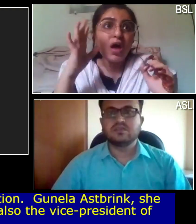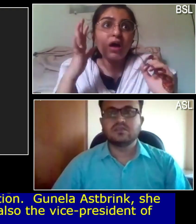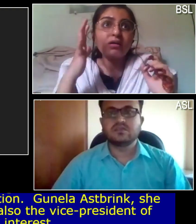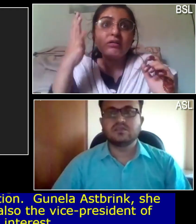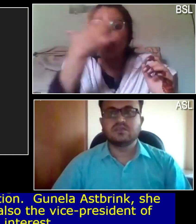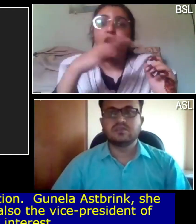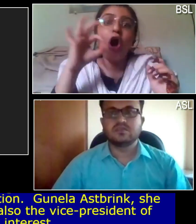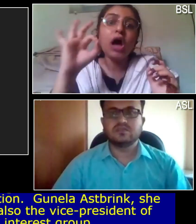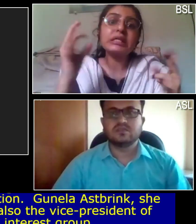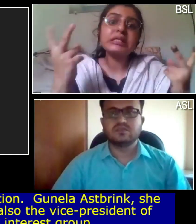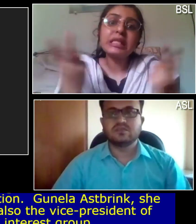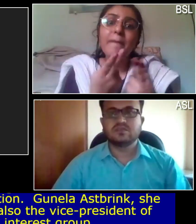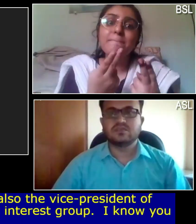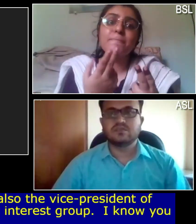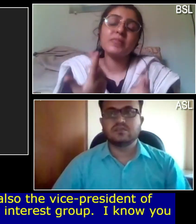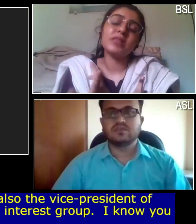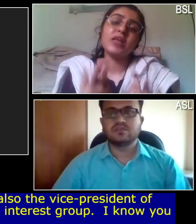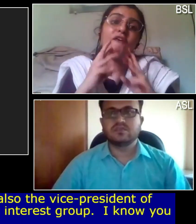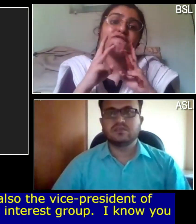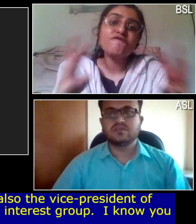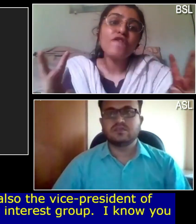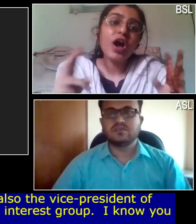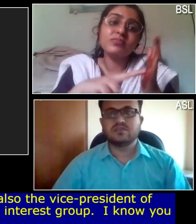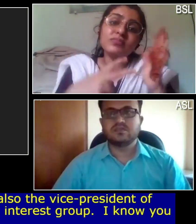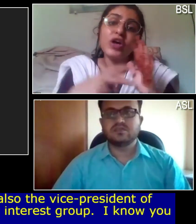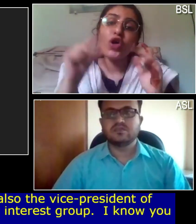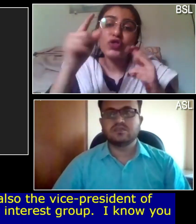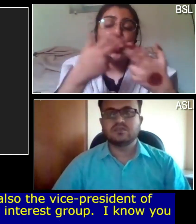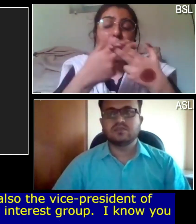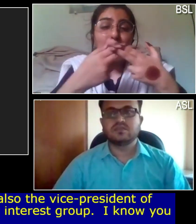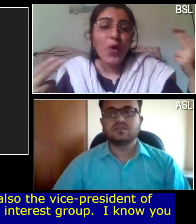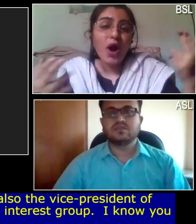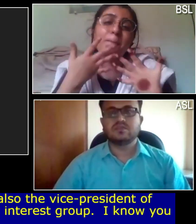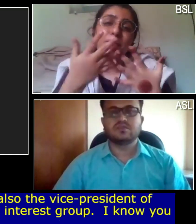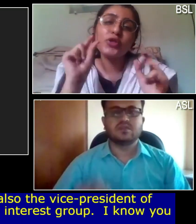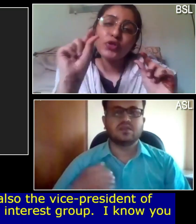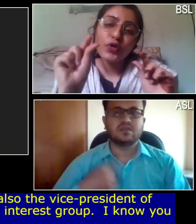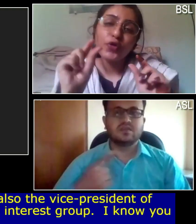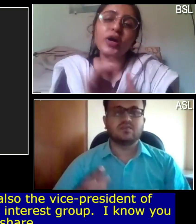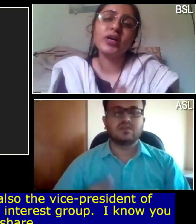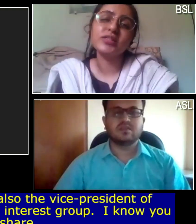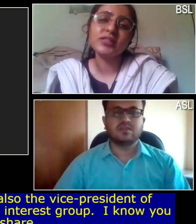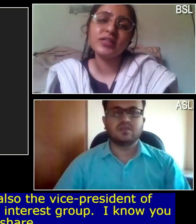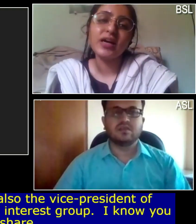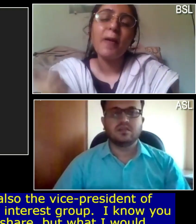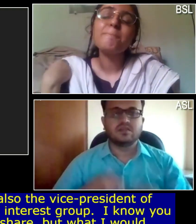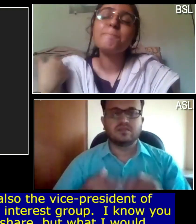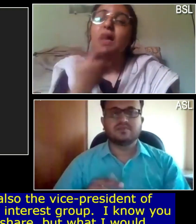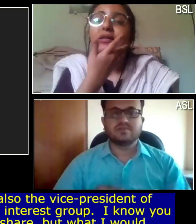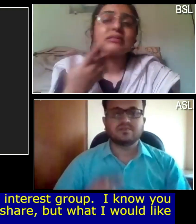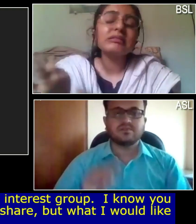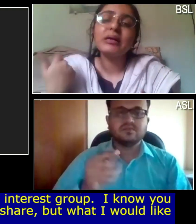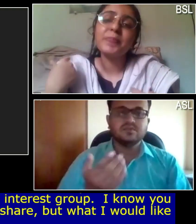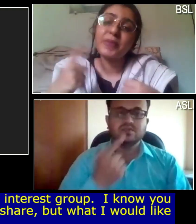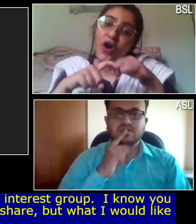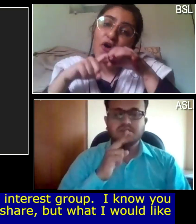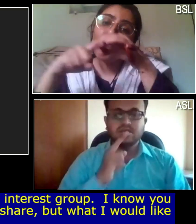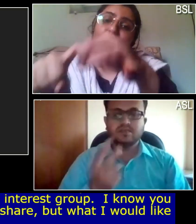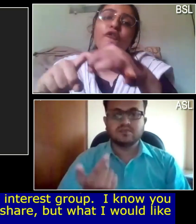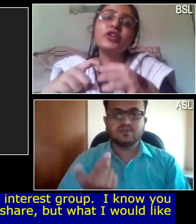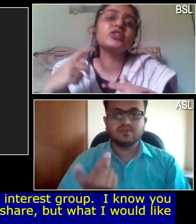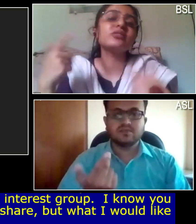much more to share with our participants. But what I would like to uh, ask you in this webinar is